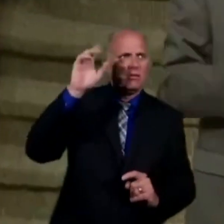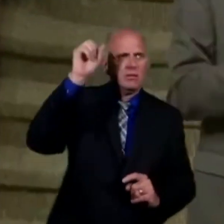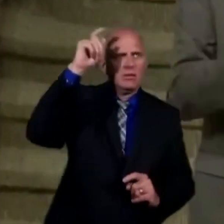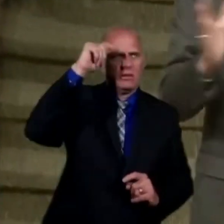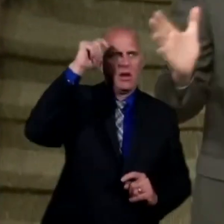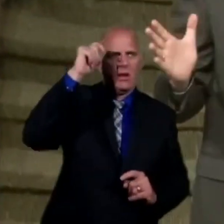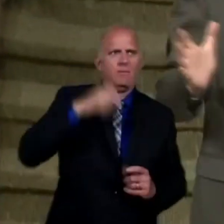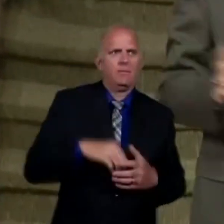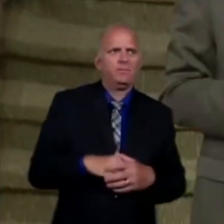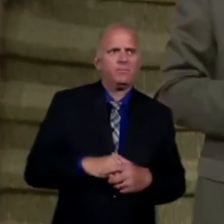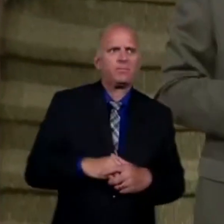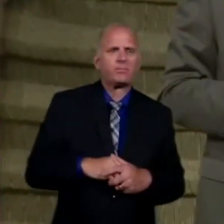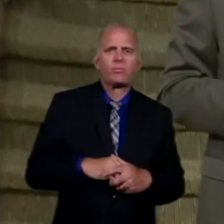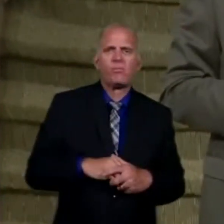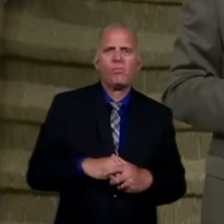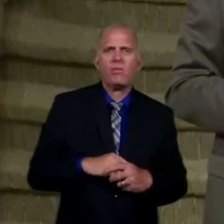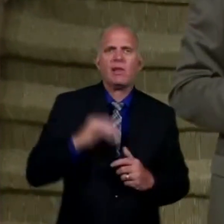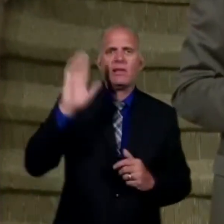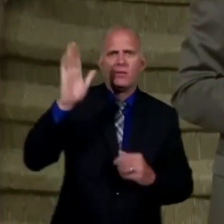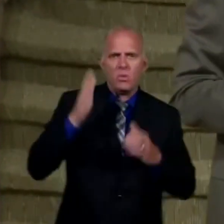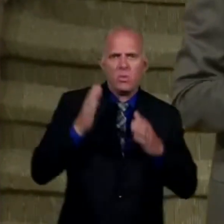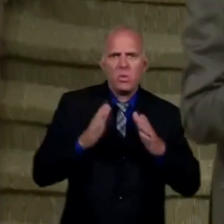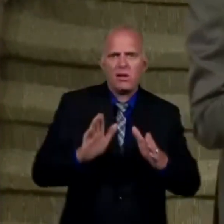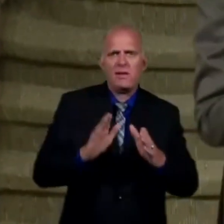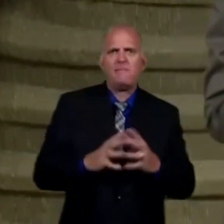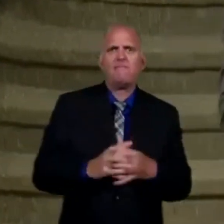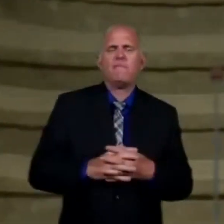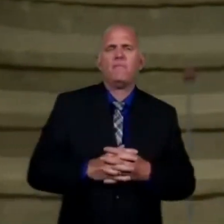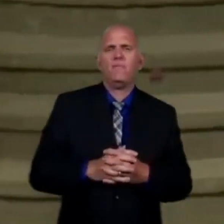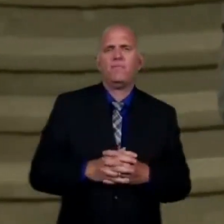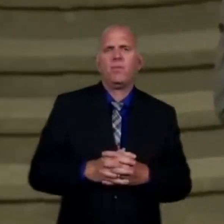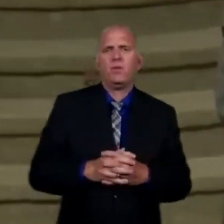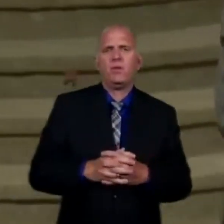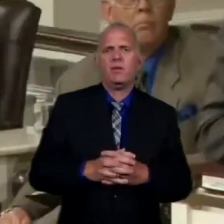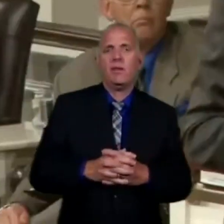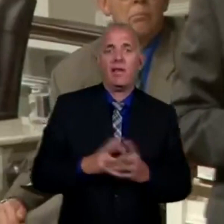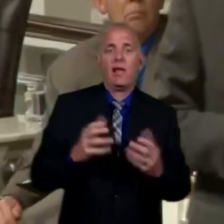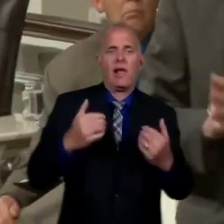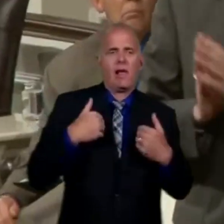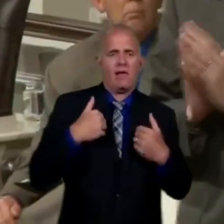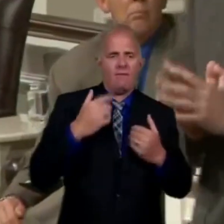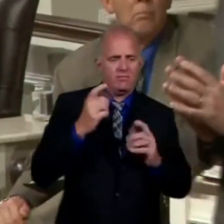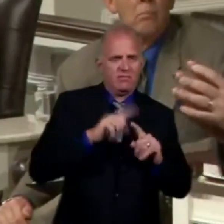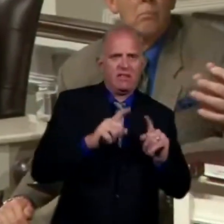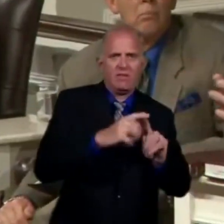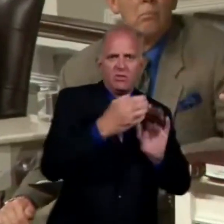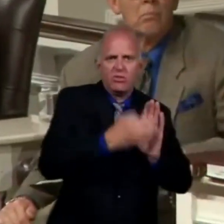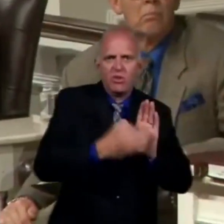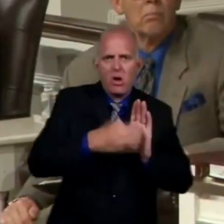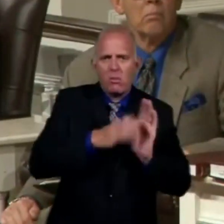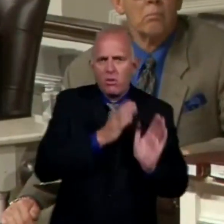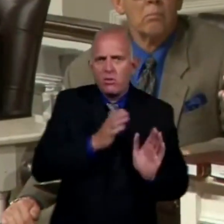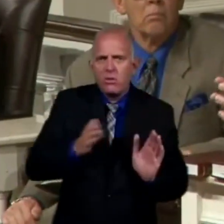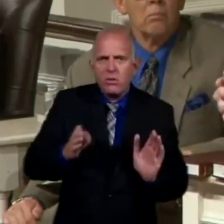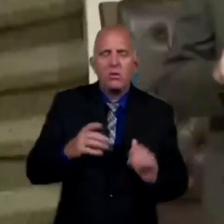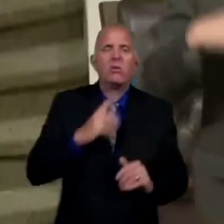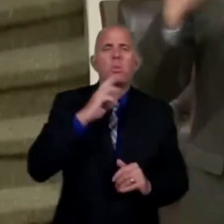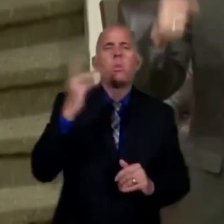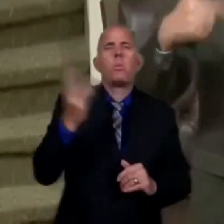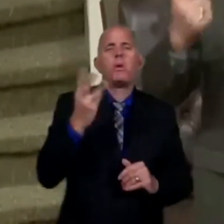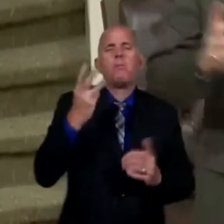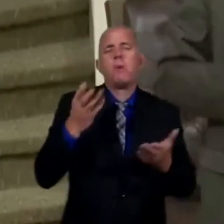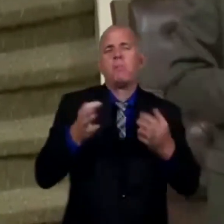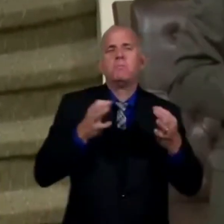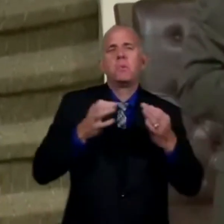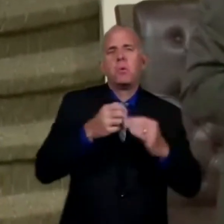us His way. And really, it's divided in several chapters. We're going to talk about it on Wednesday night, and I plan to